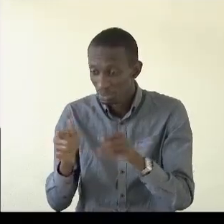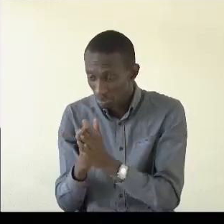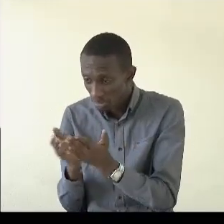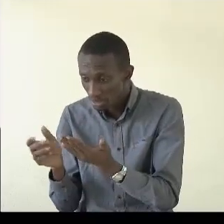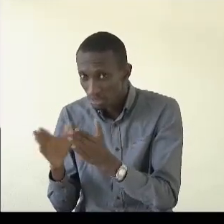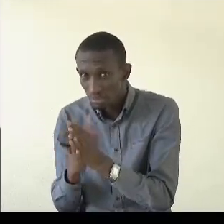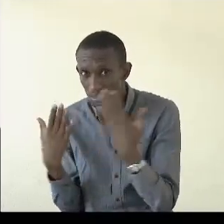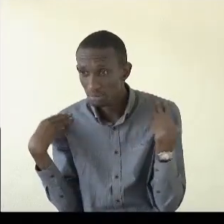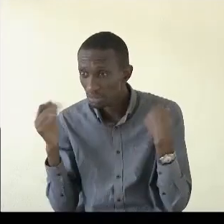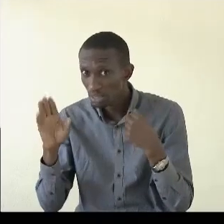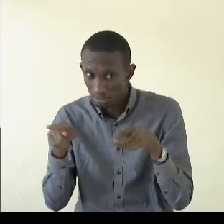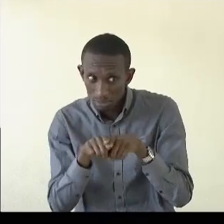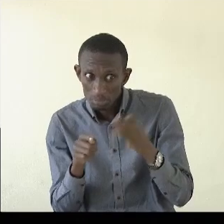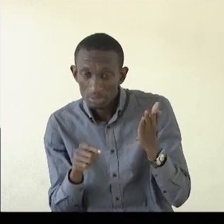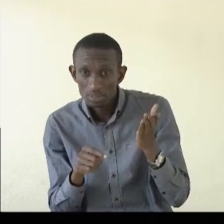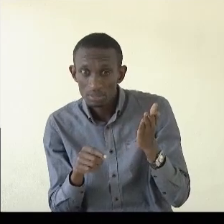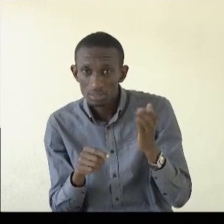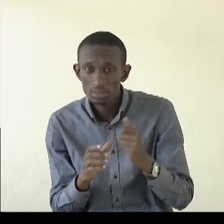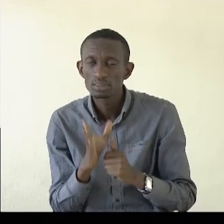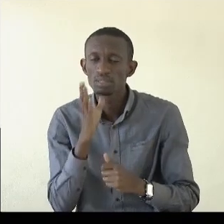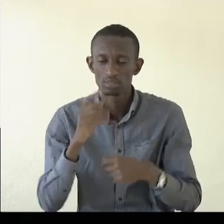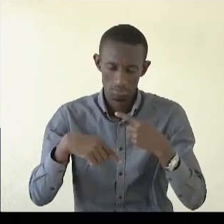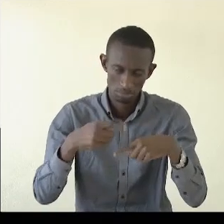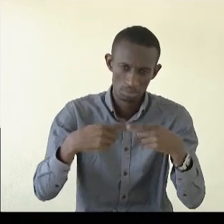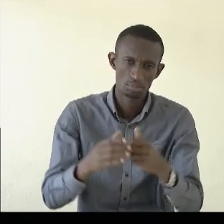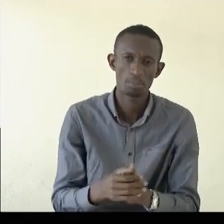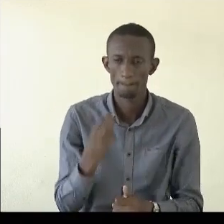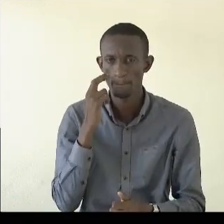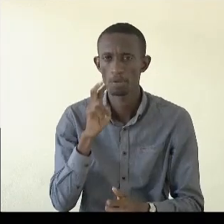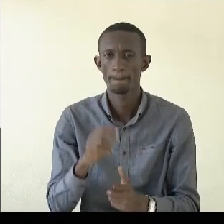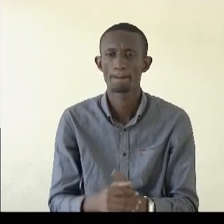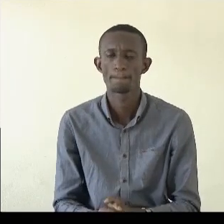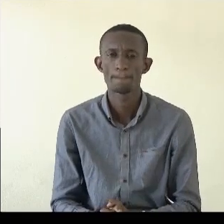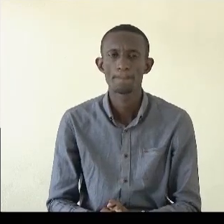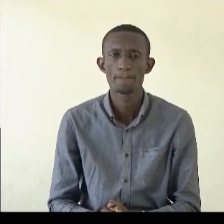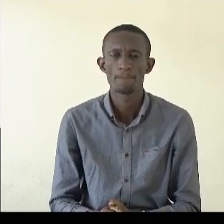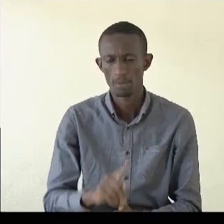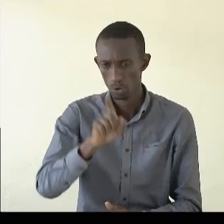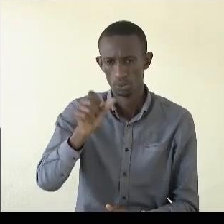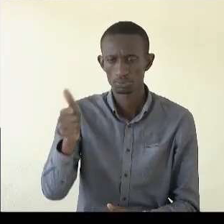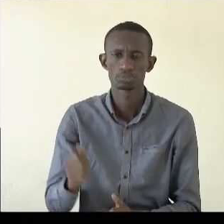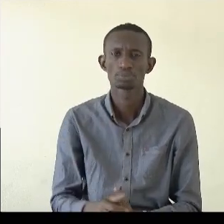are coming up with? So let's continue. Look at another question.